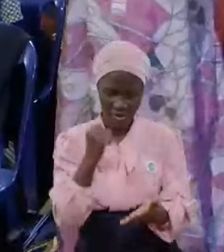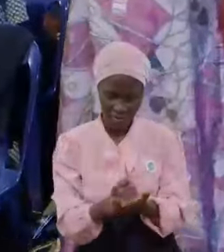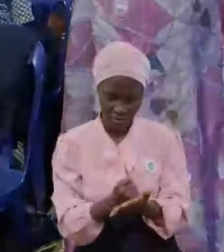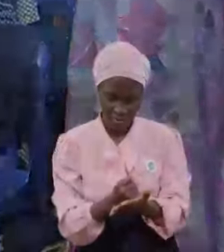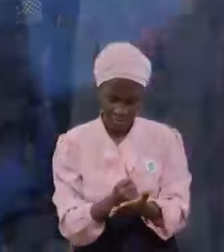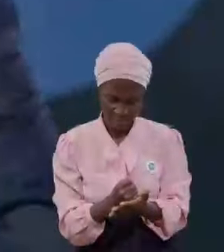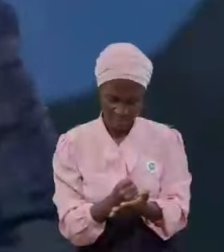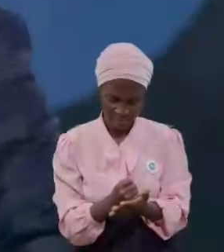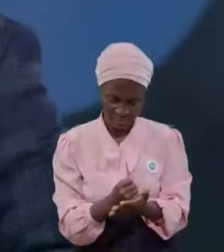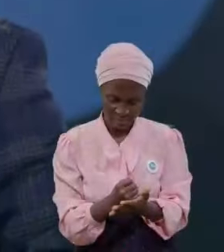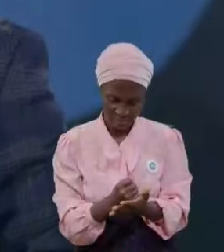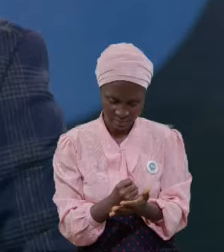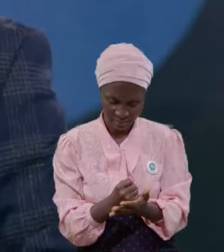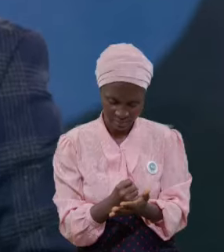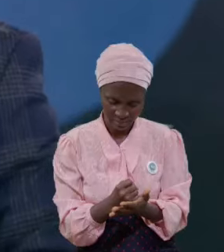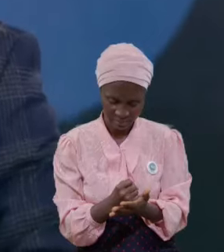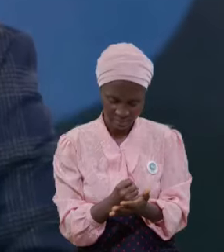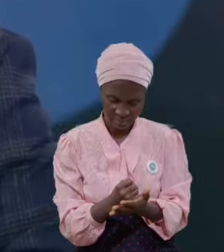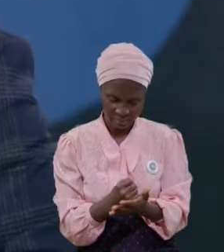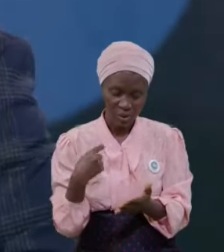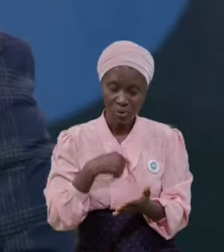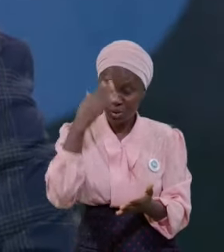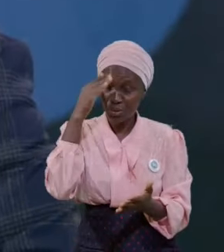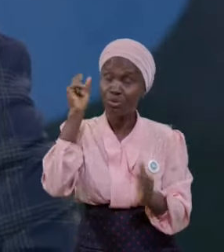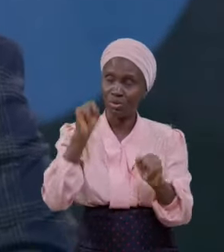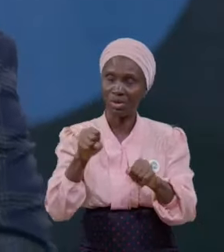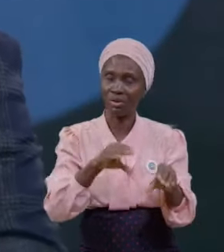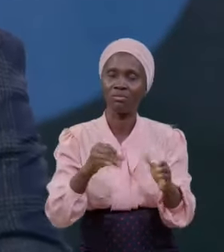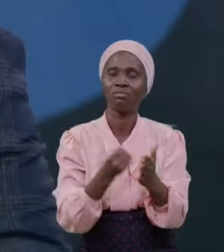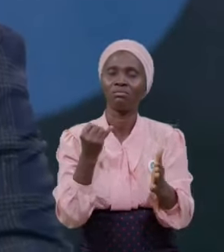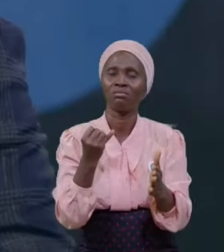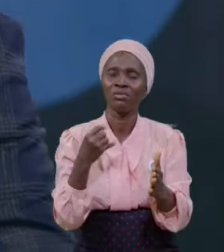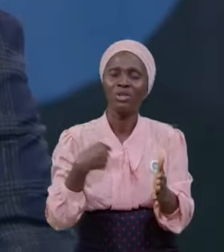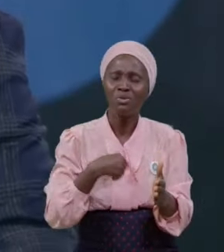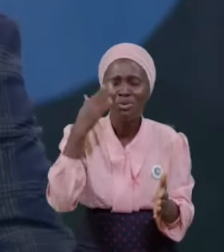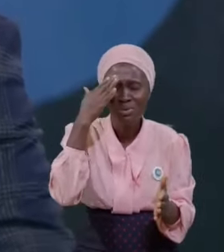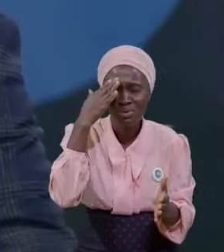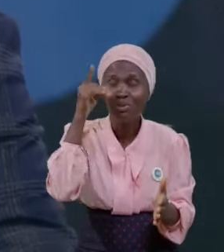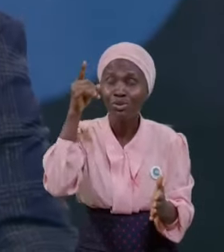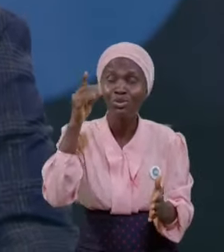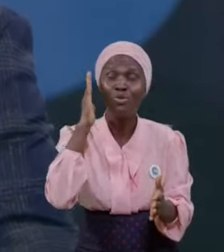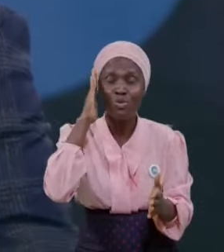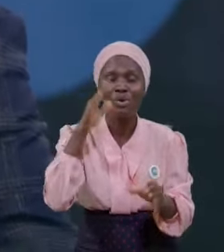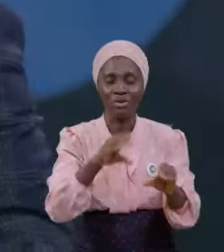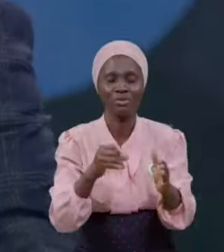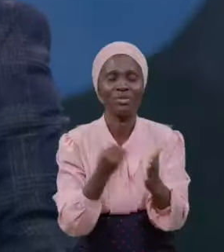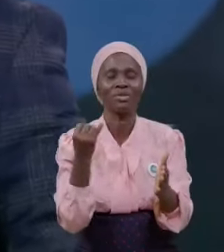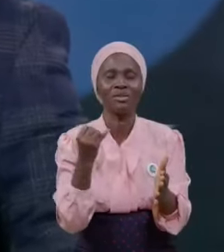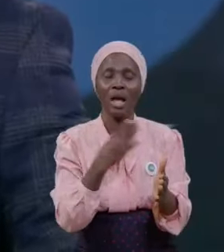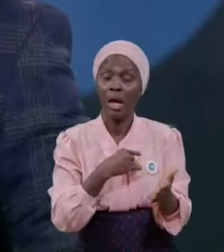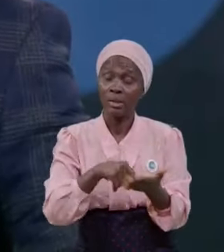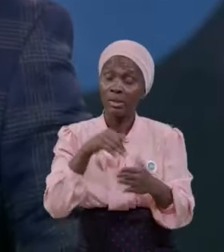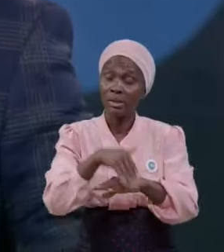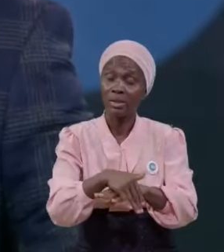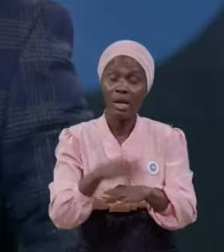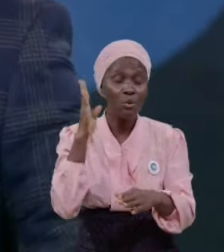We know you can do it. We know you will do it. And tonight will be the night of great